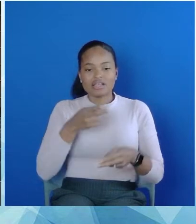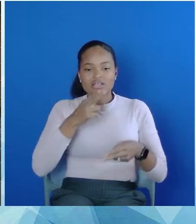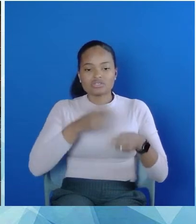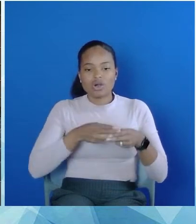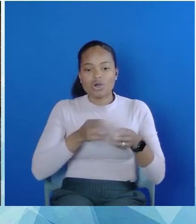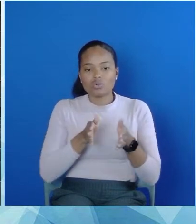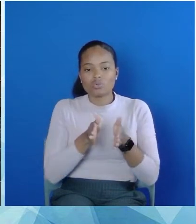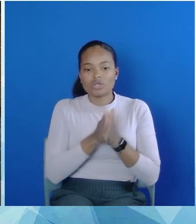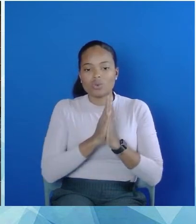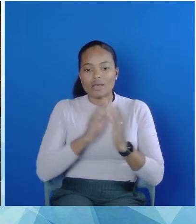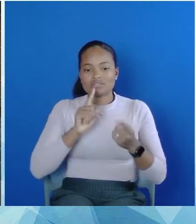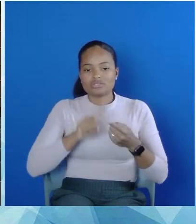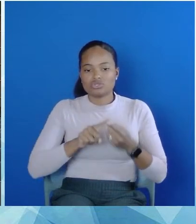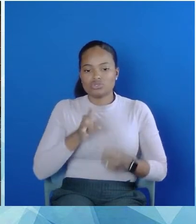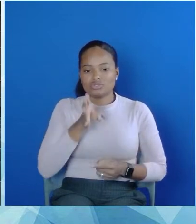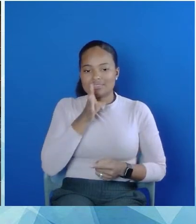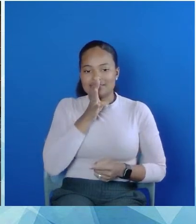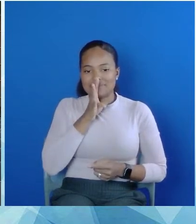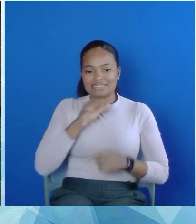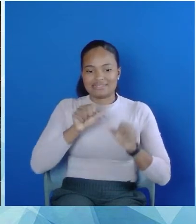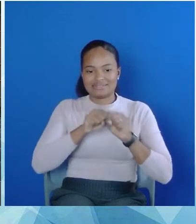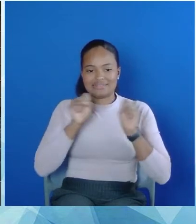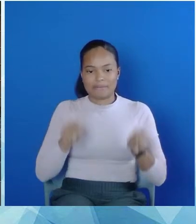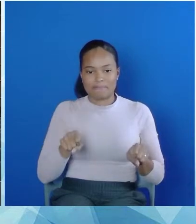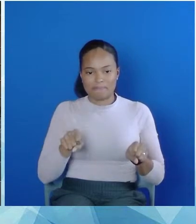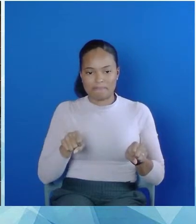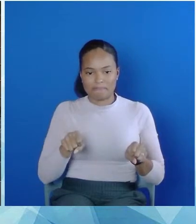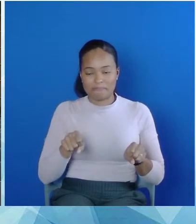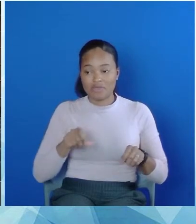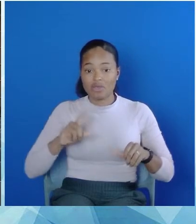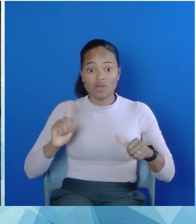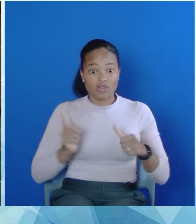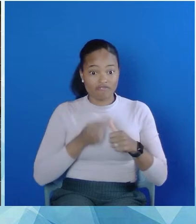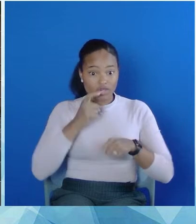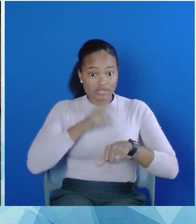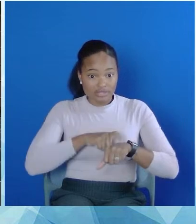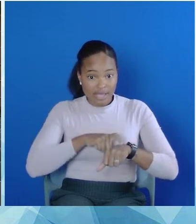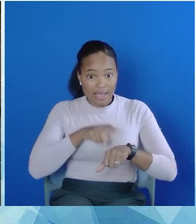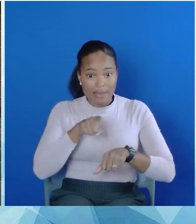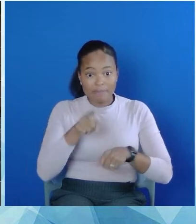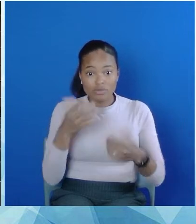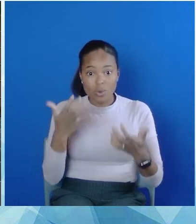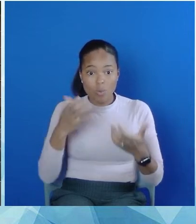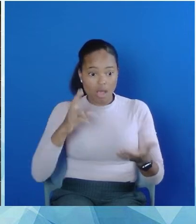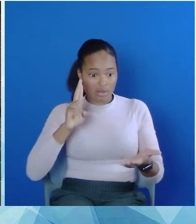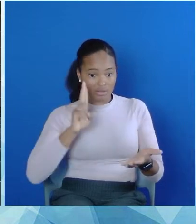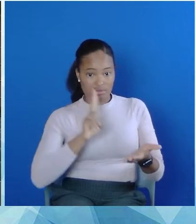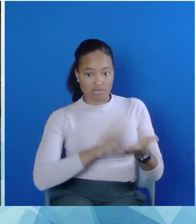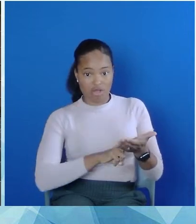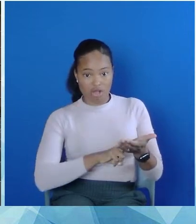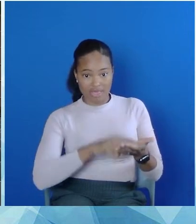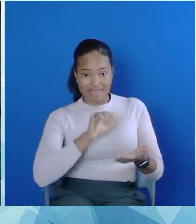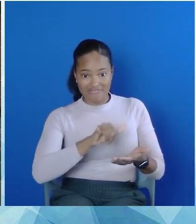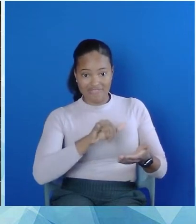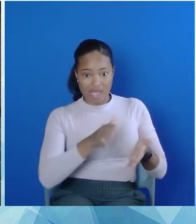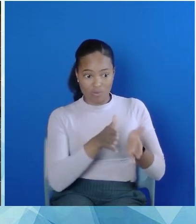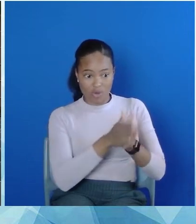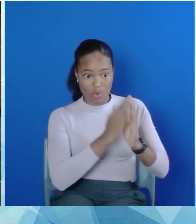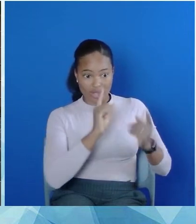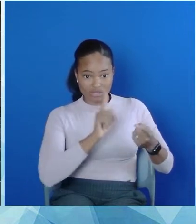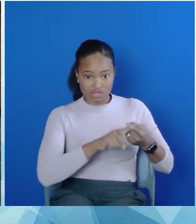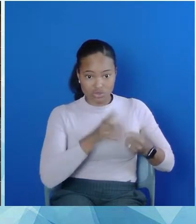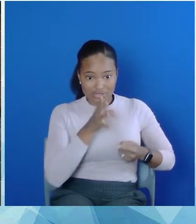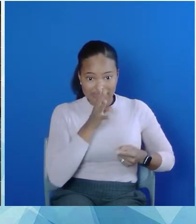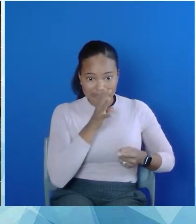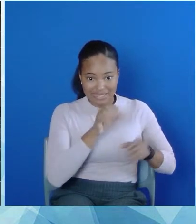Request to Speak system. So the very first time that you want to log into the Request to Speak system, that